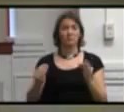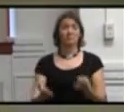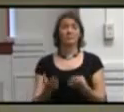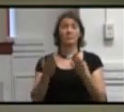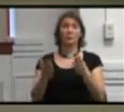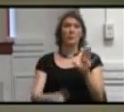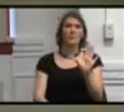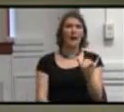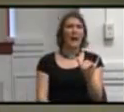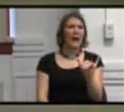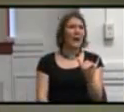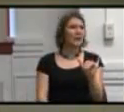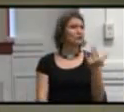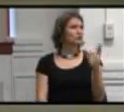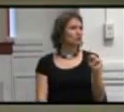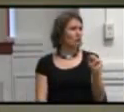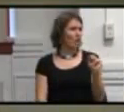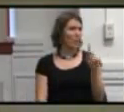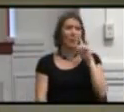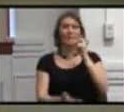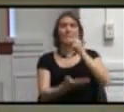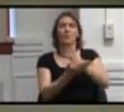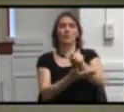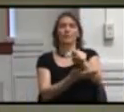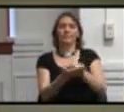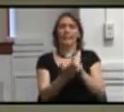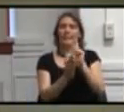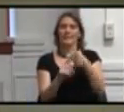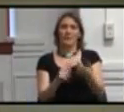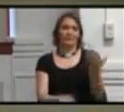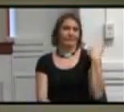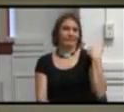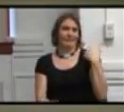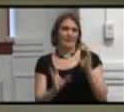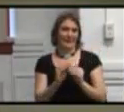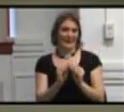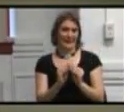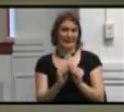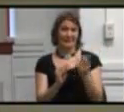motion by John Allen to approve those minutes as presented. Is there any